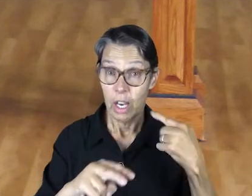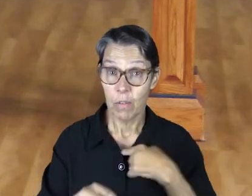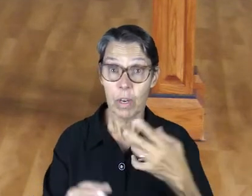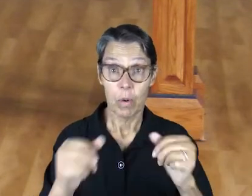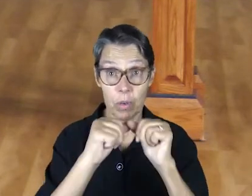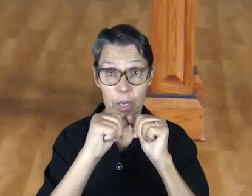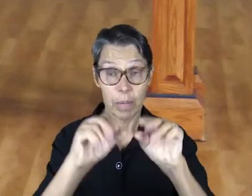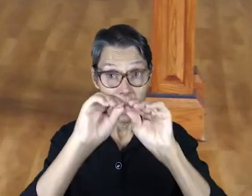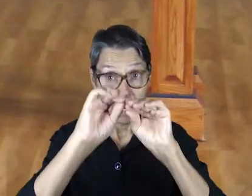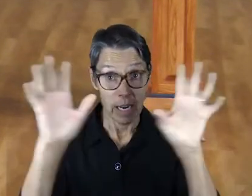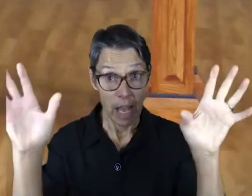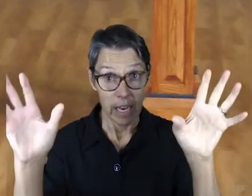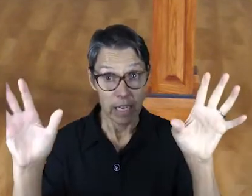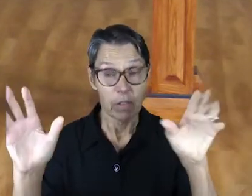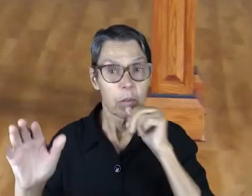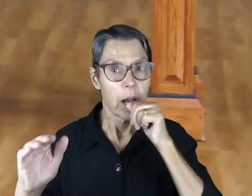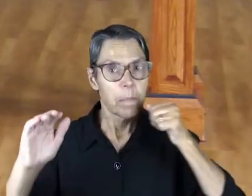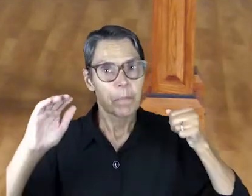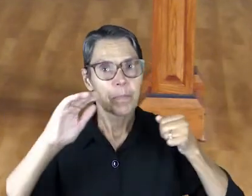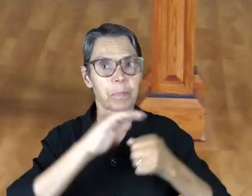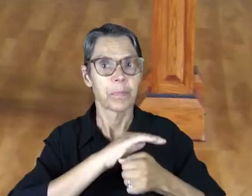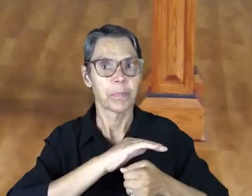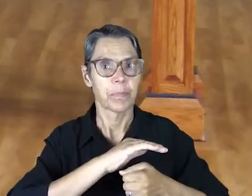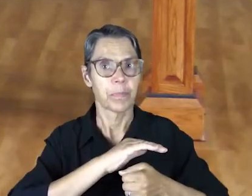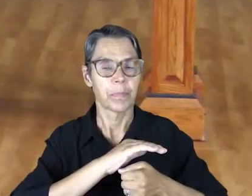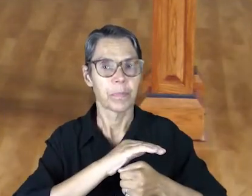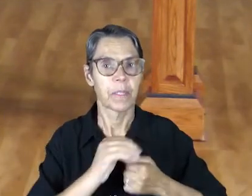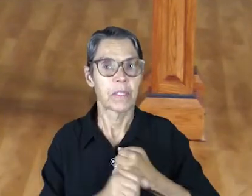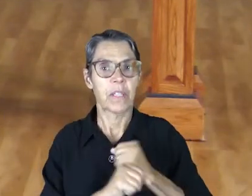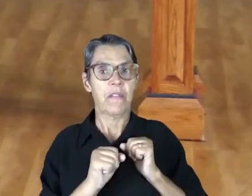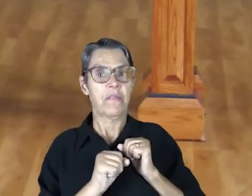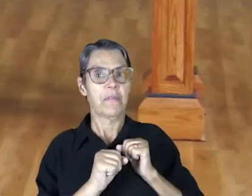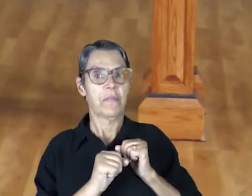not hide under a bushel basket because it's safer,